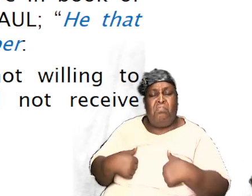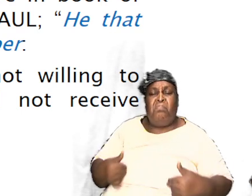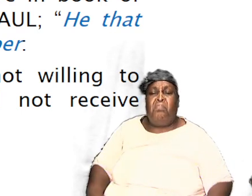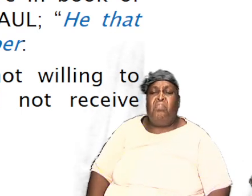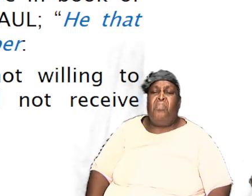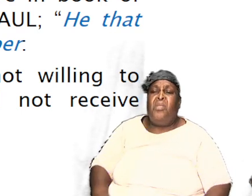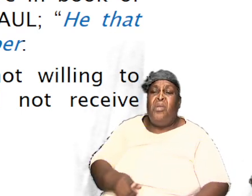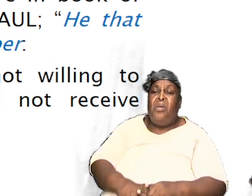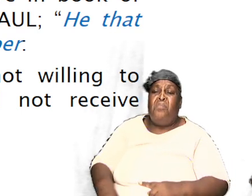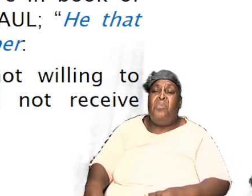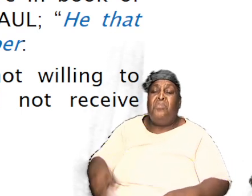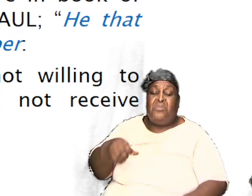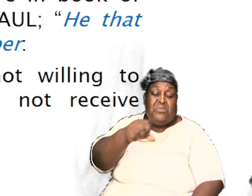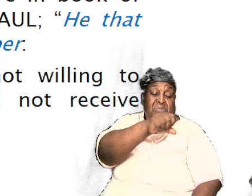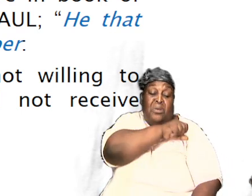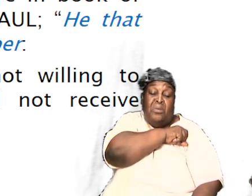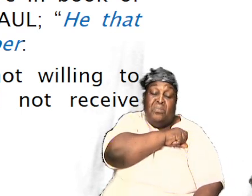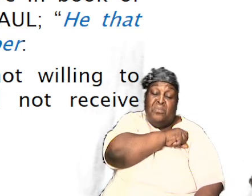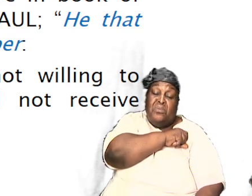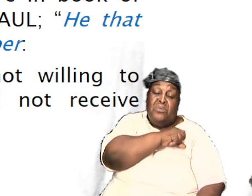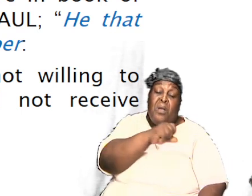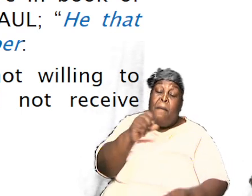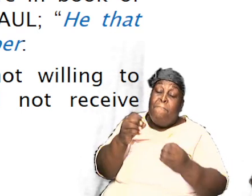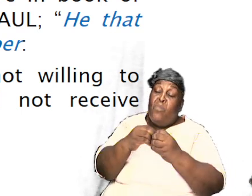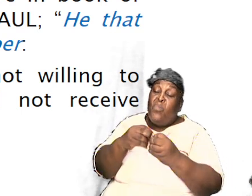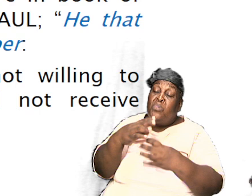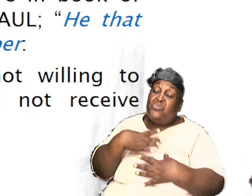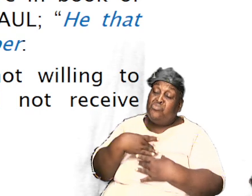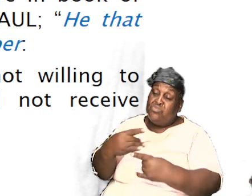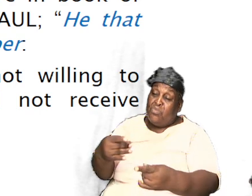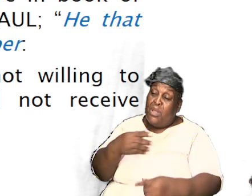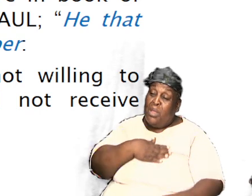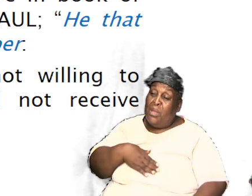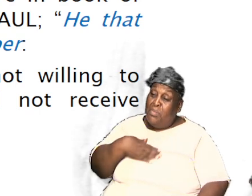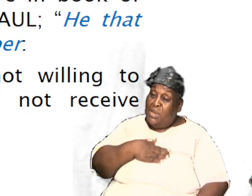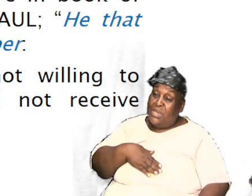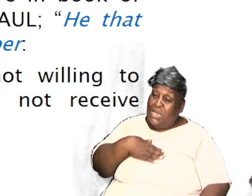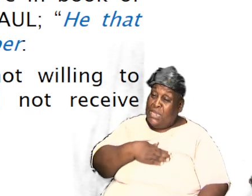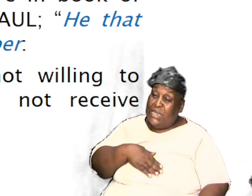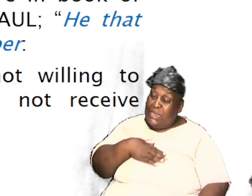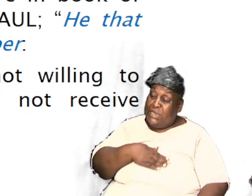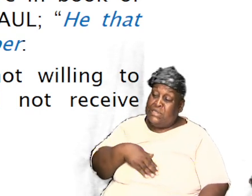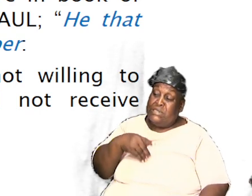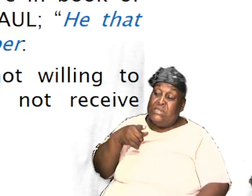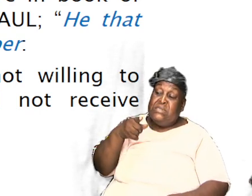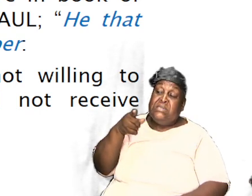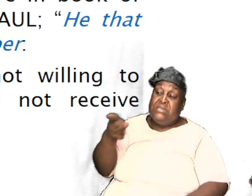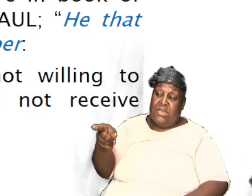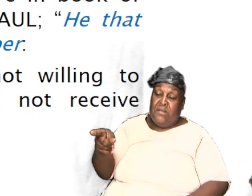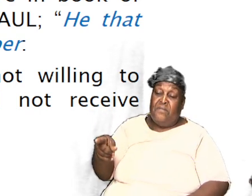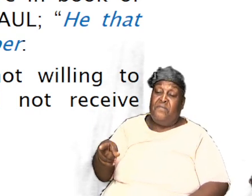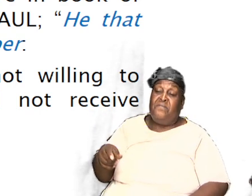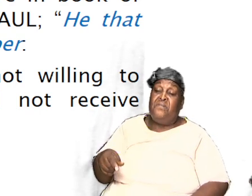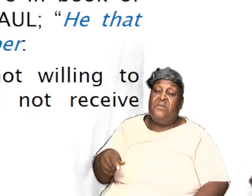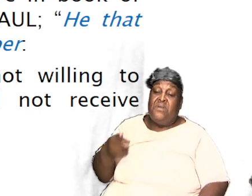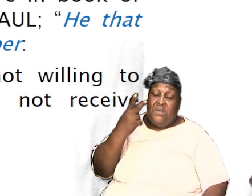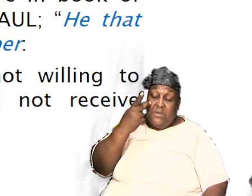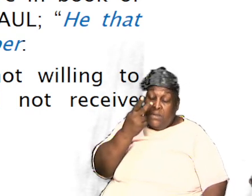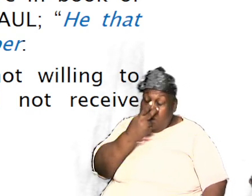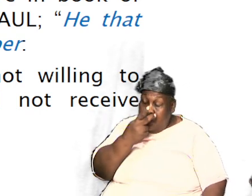But he was more interested in pleasing himself. If eyes were caught